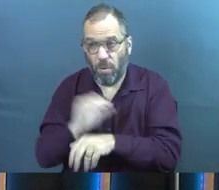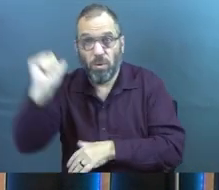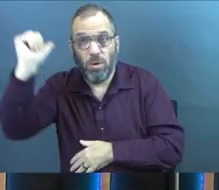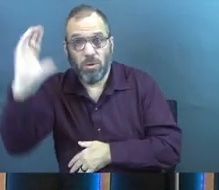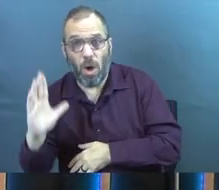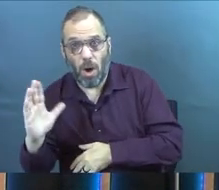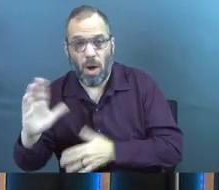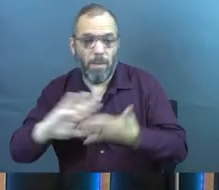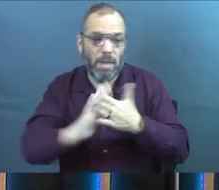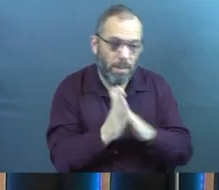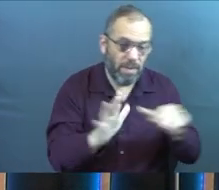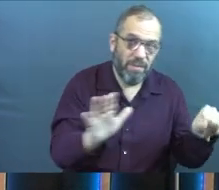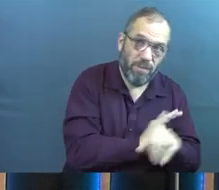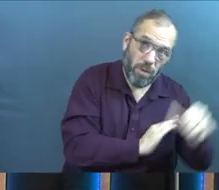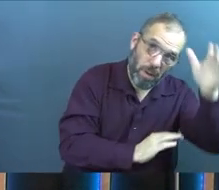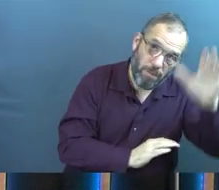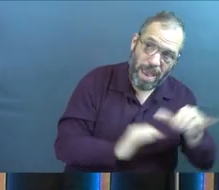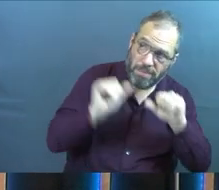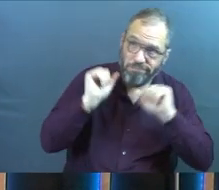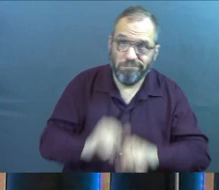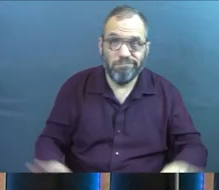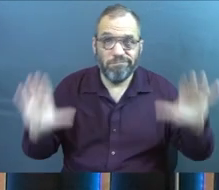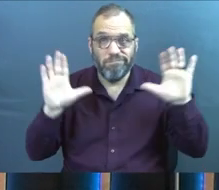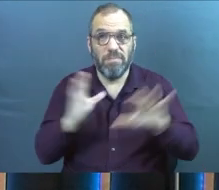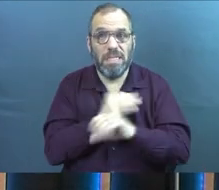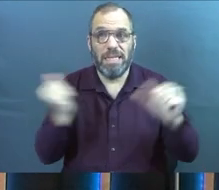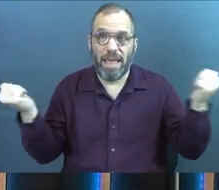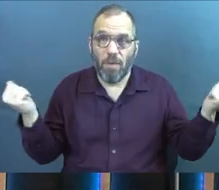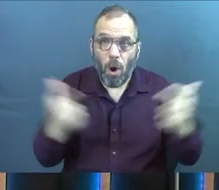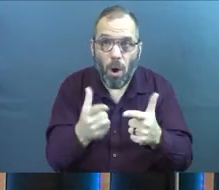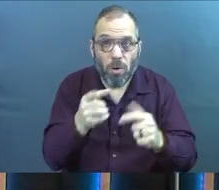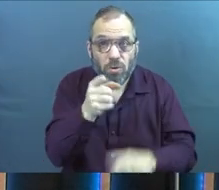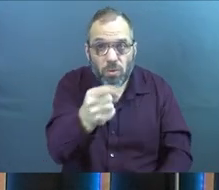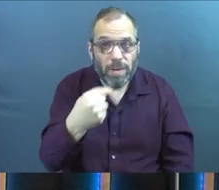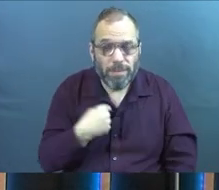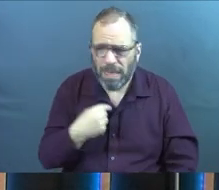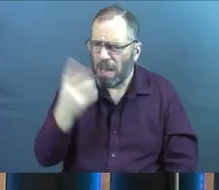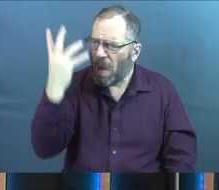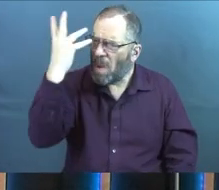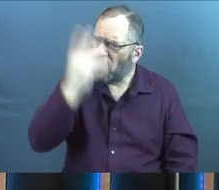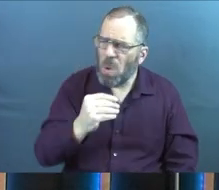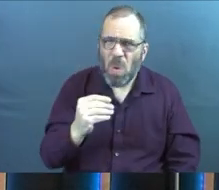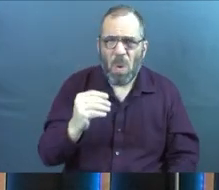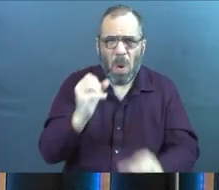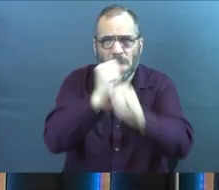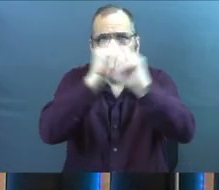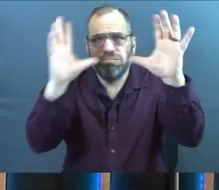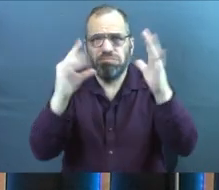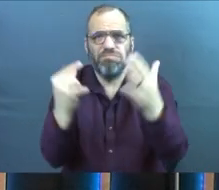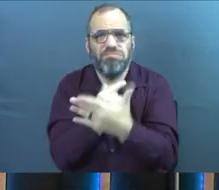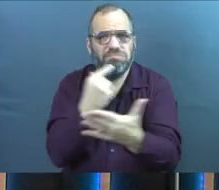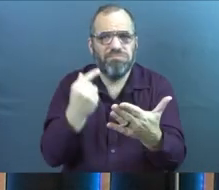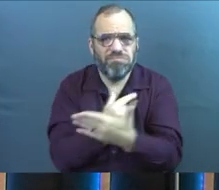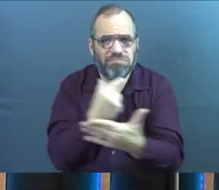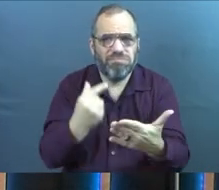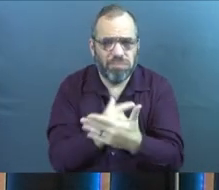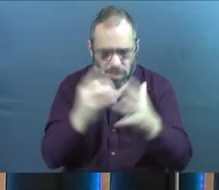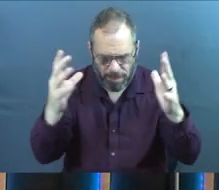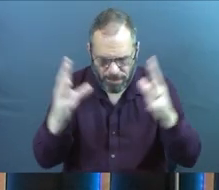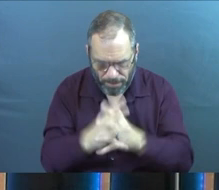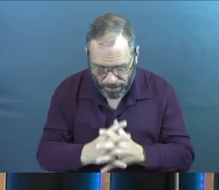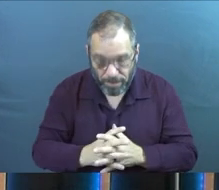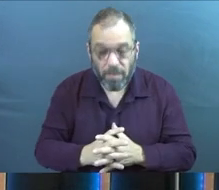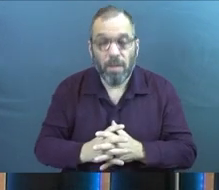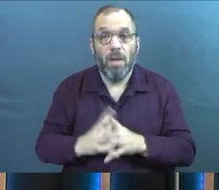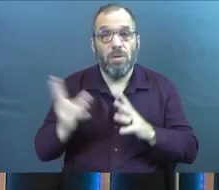God, becoming fully man, and laying down his life to save every single one of us. Just this beautiful picture of the gospel of Jesus in this poetic way.